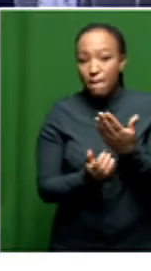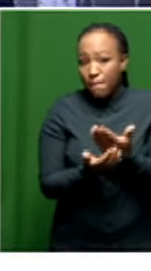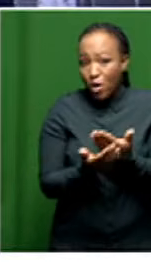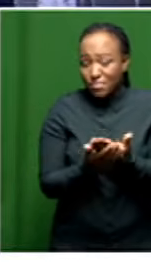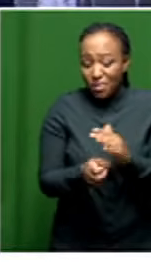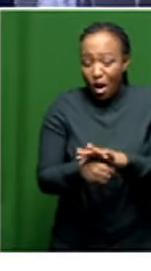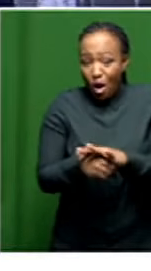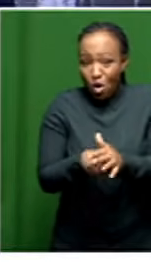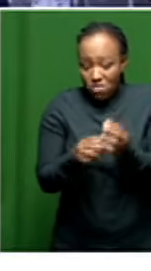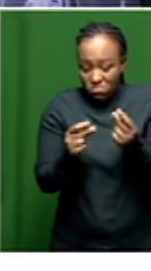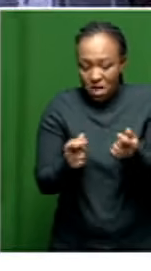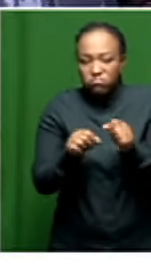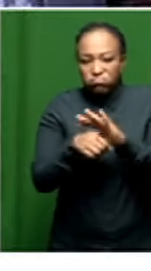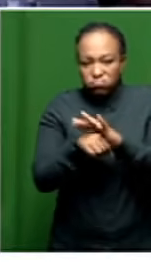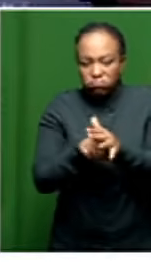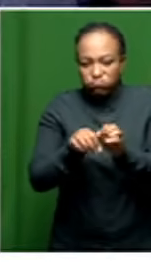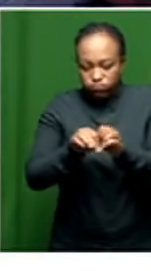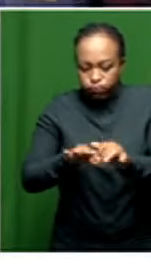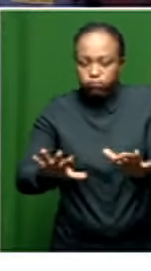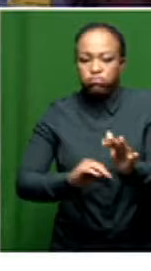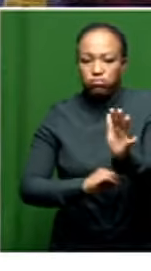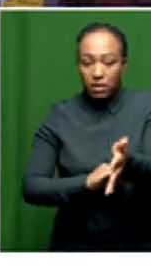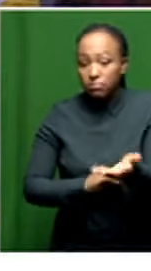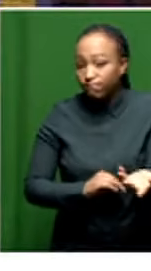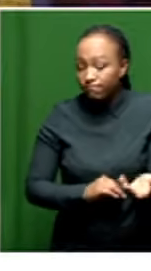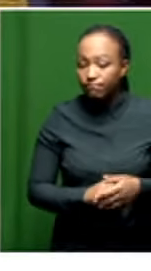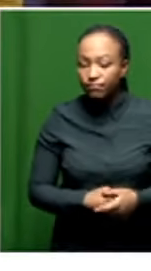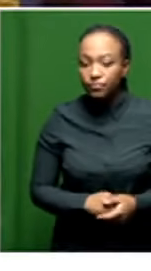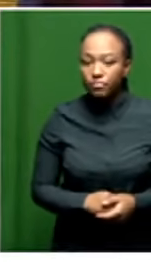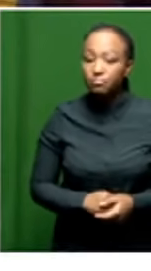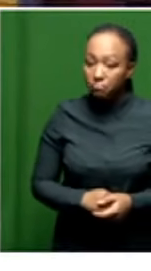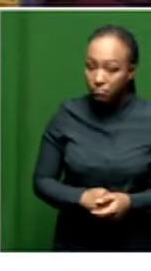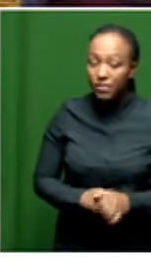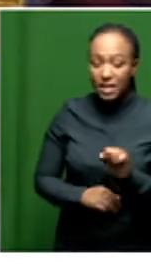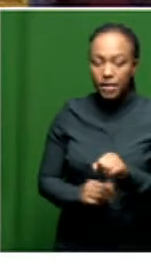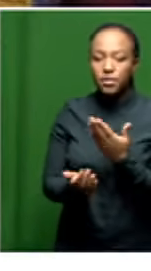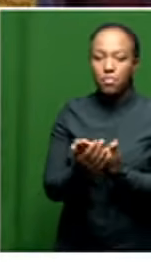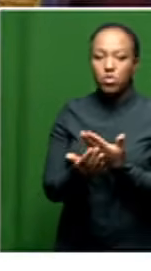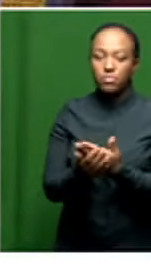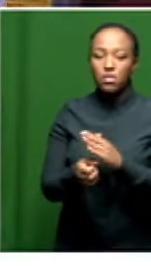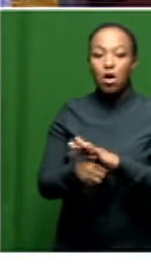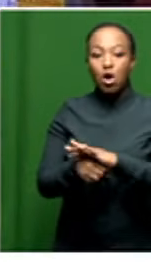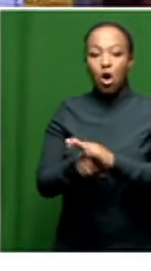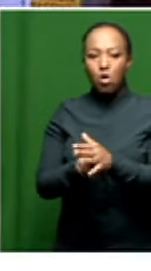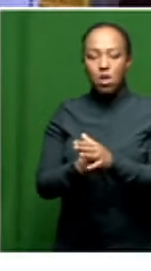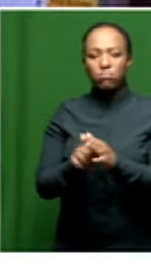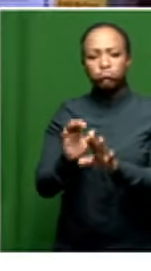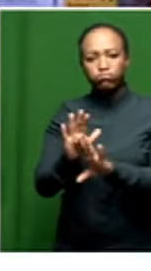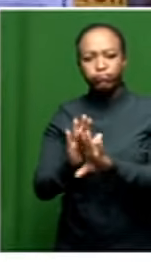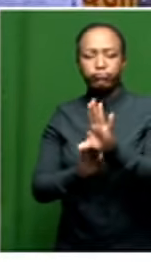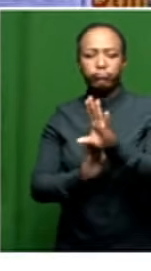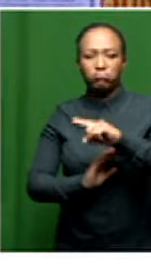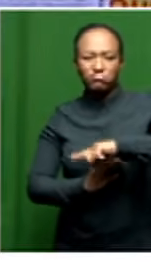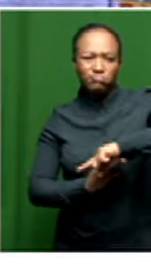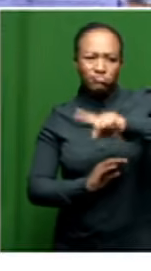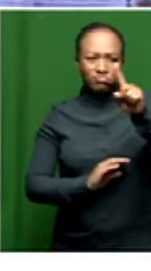wave in the country? Yeah, the potential for a fourth wave is certainly there, particularly if we